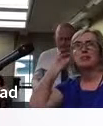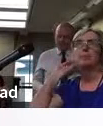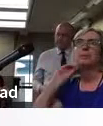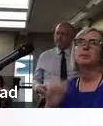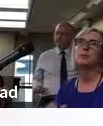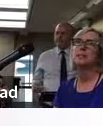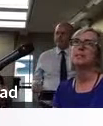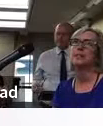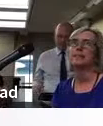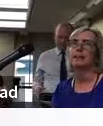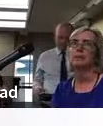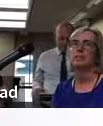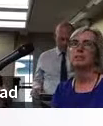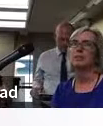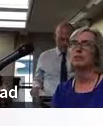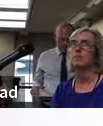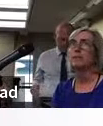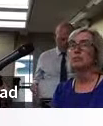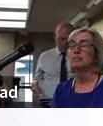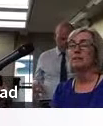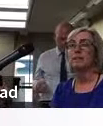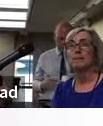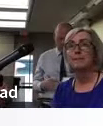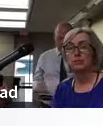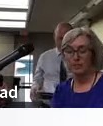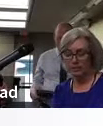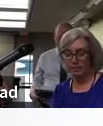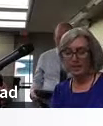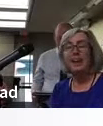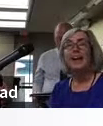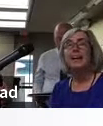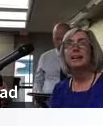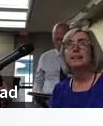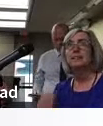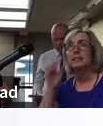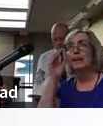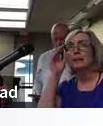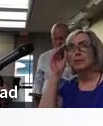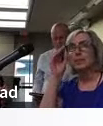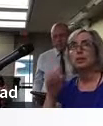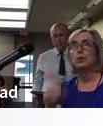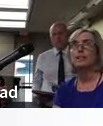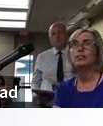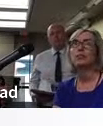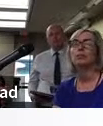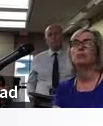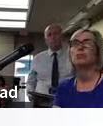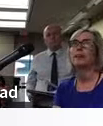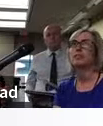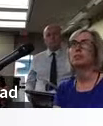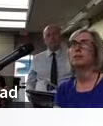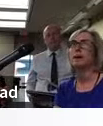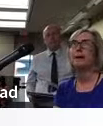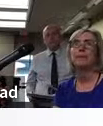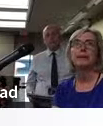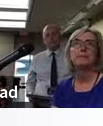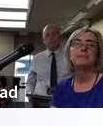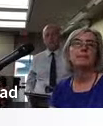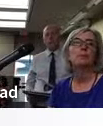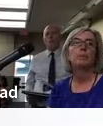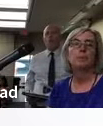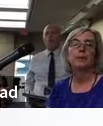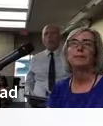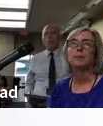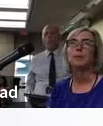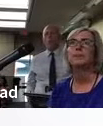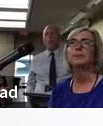evening, I have Dr. Matt Traver, who is the Evaluation and Research Administrator. And tonight, we are going to talk to you about